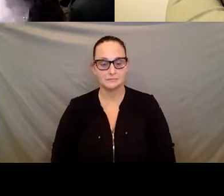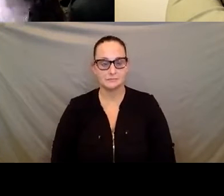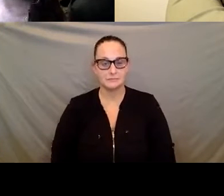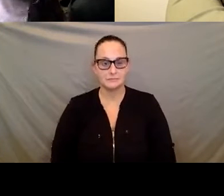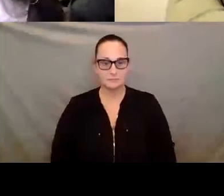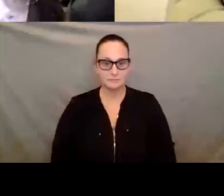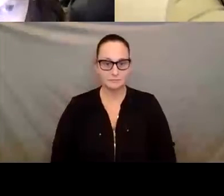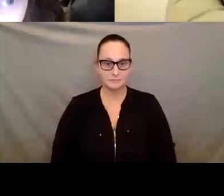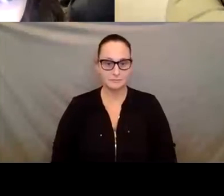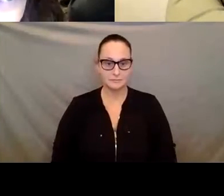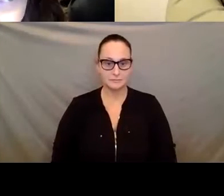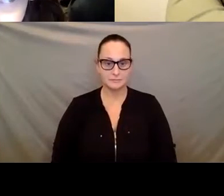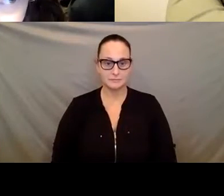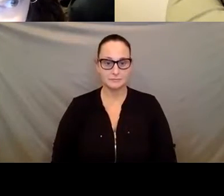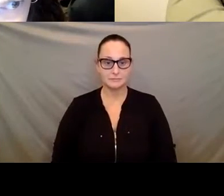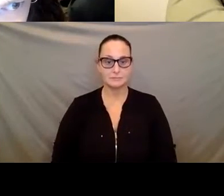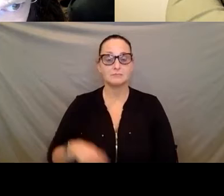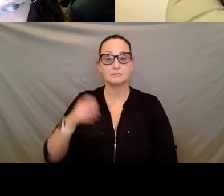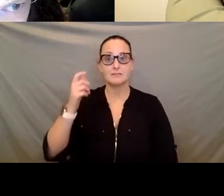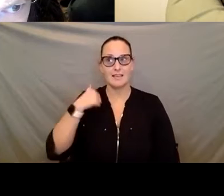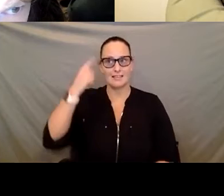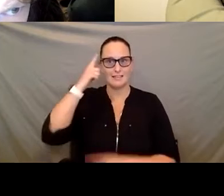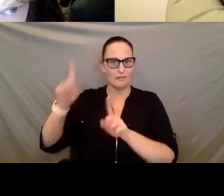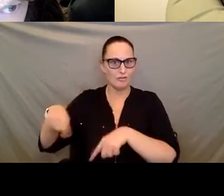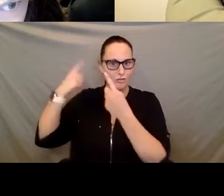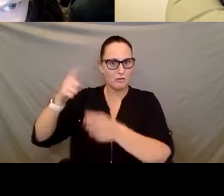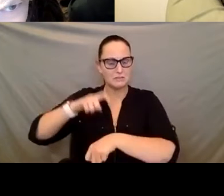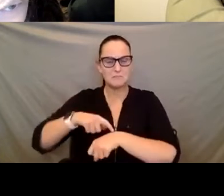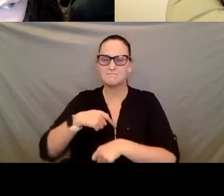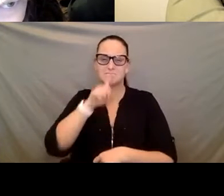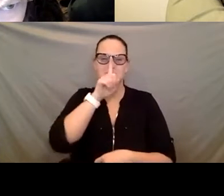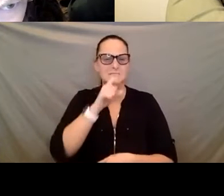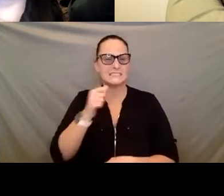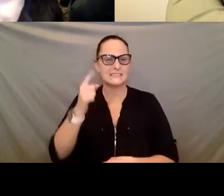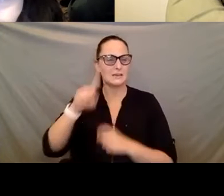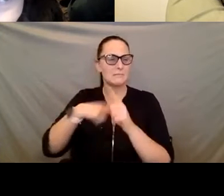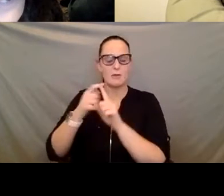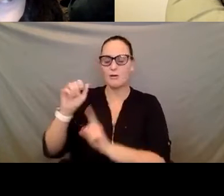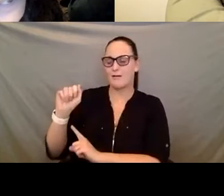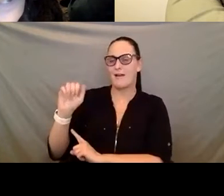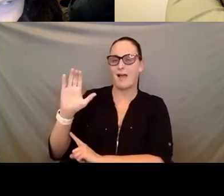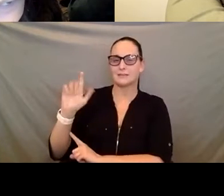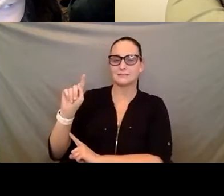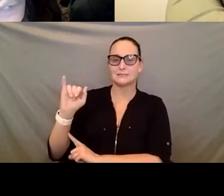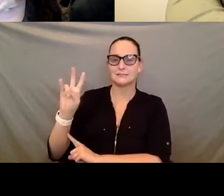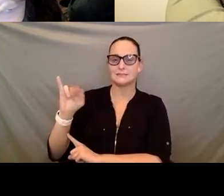real activism. But I think for a long time, I didn't consider it real It activism. was only after